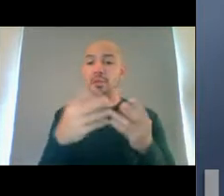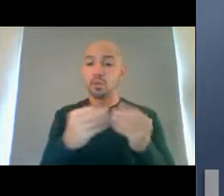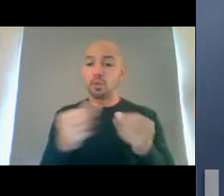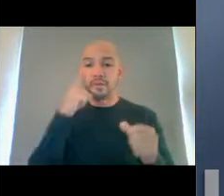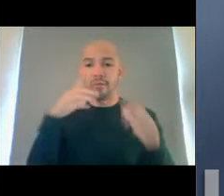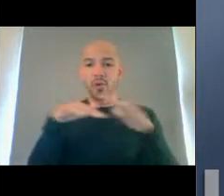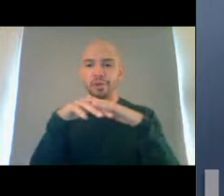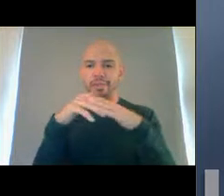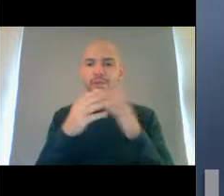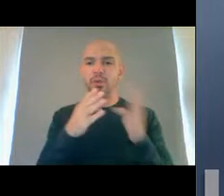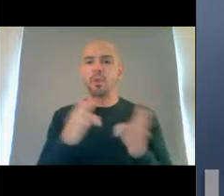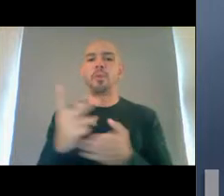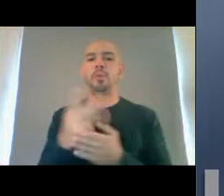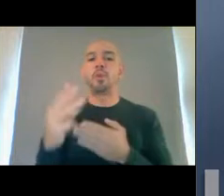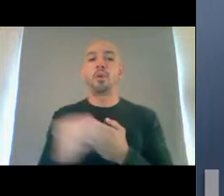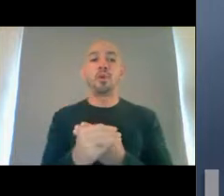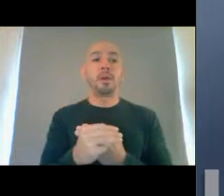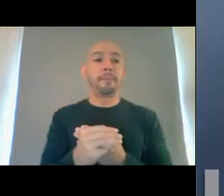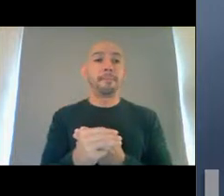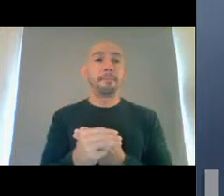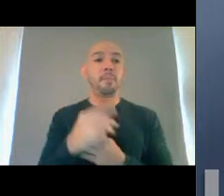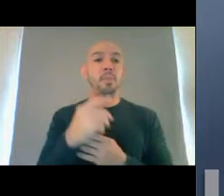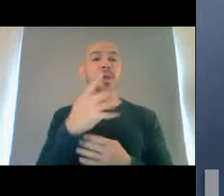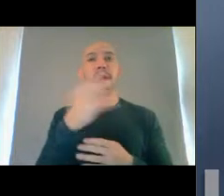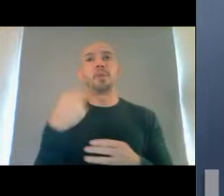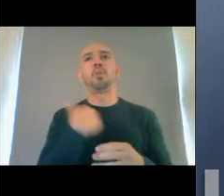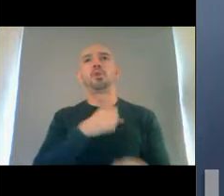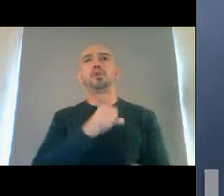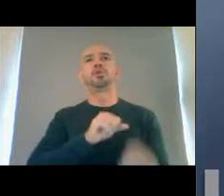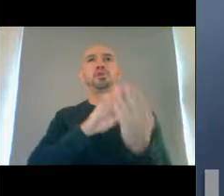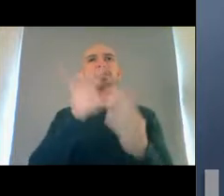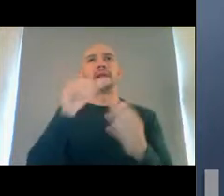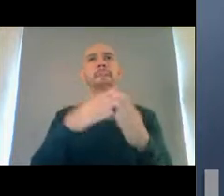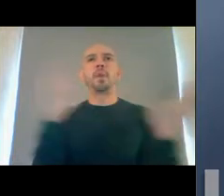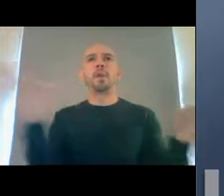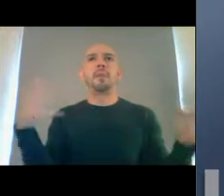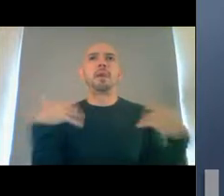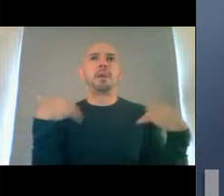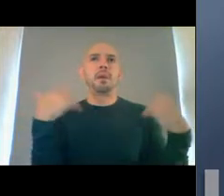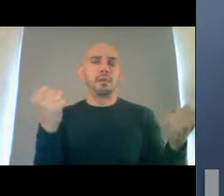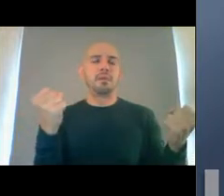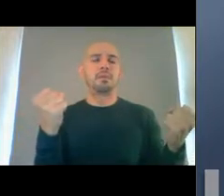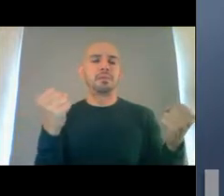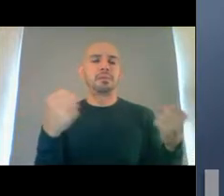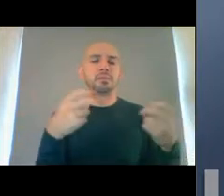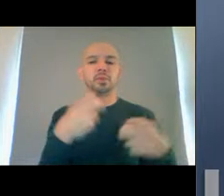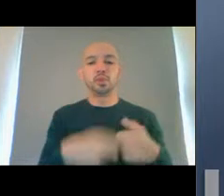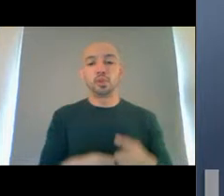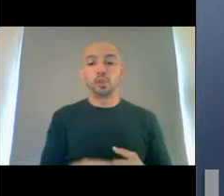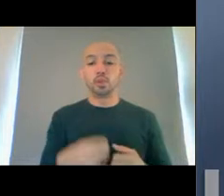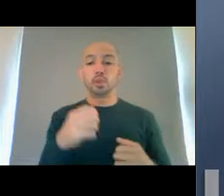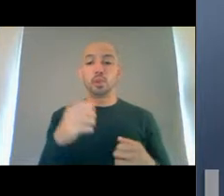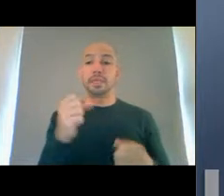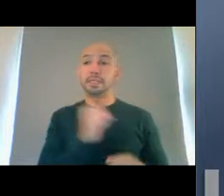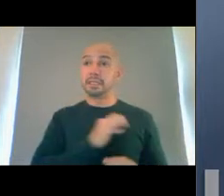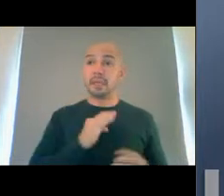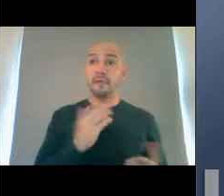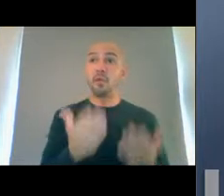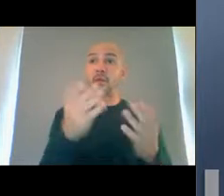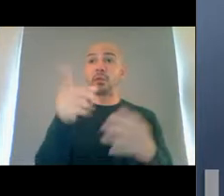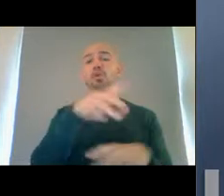for project impacts on public health is part of the program application with that staff recommends you adopt the